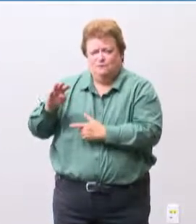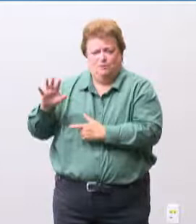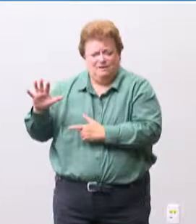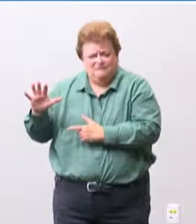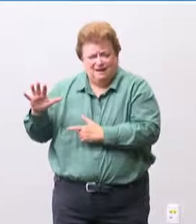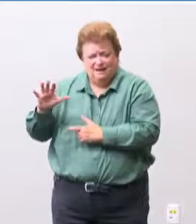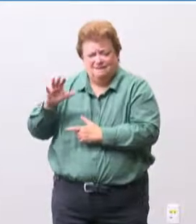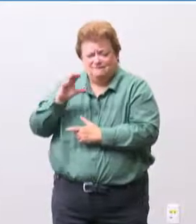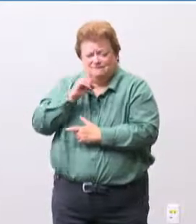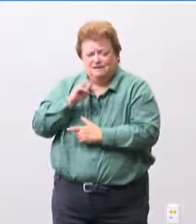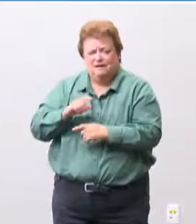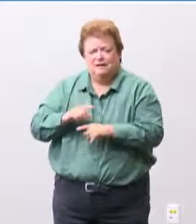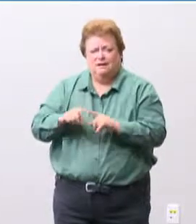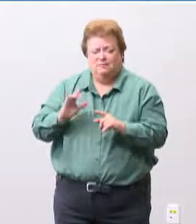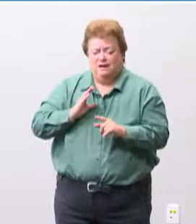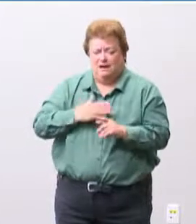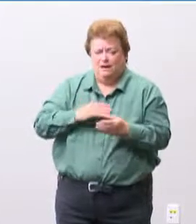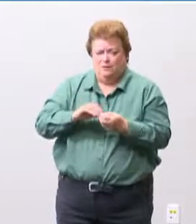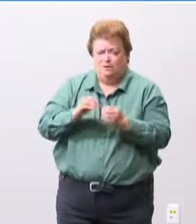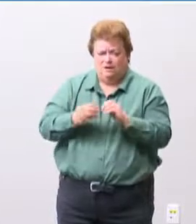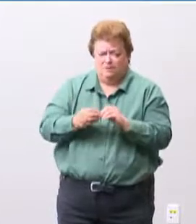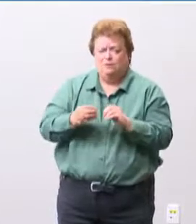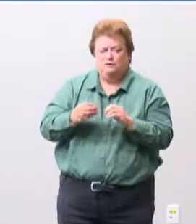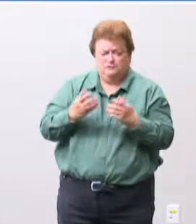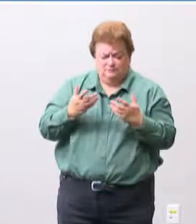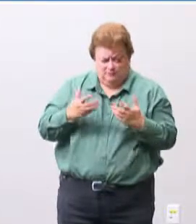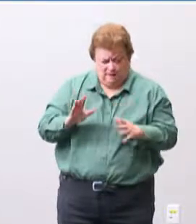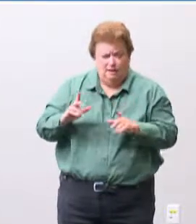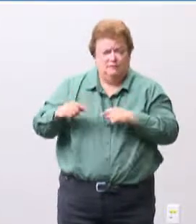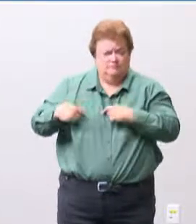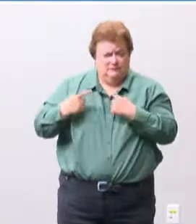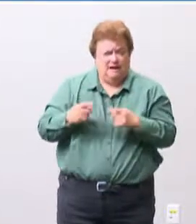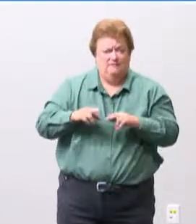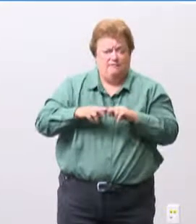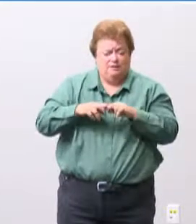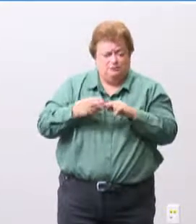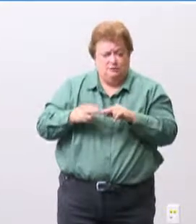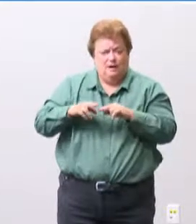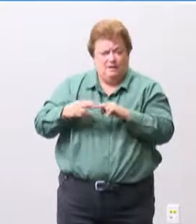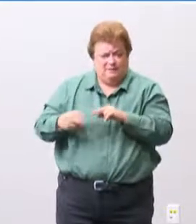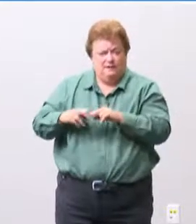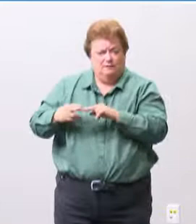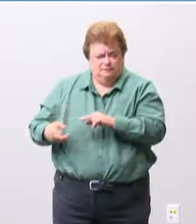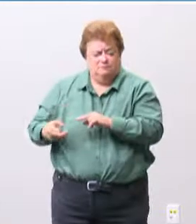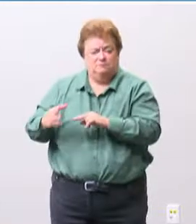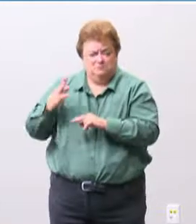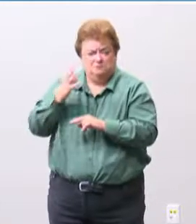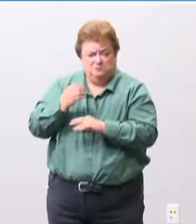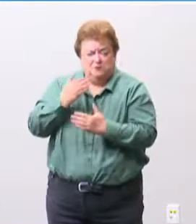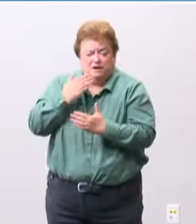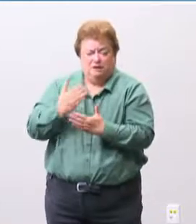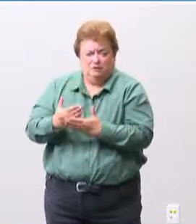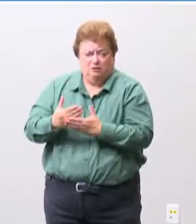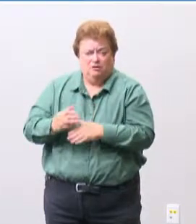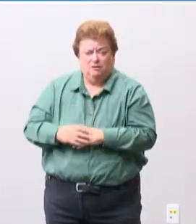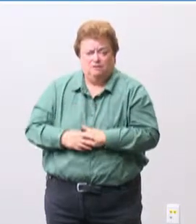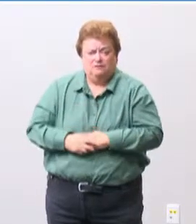But our numbers have been dropping pretty dramatically.